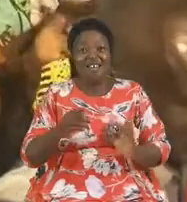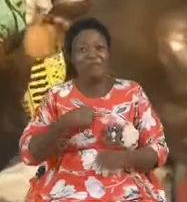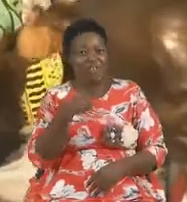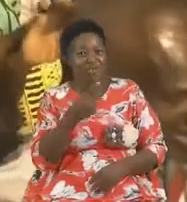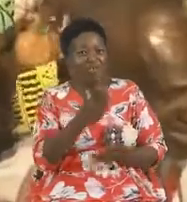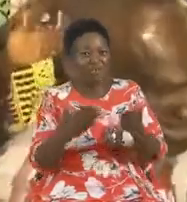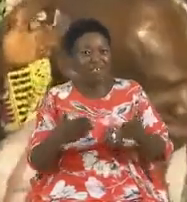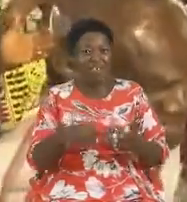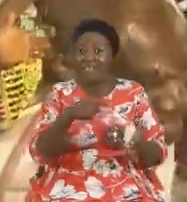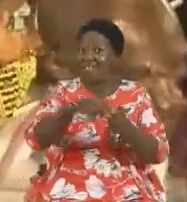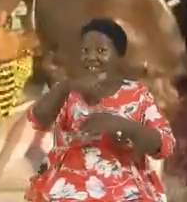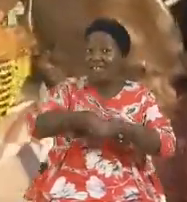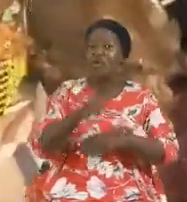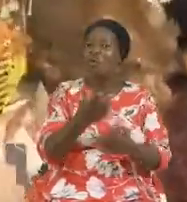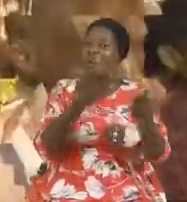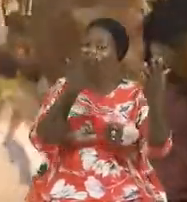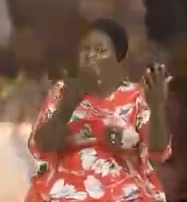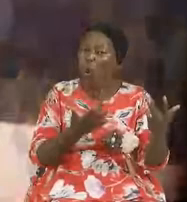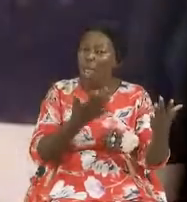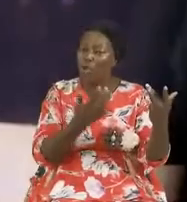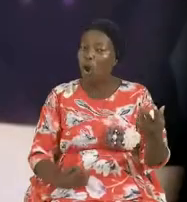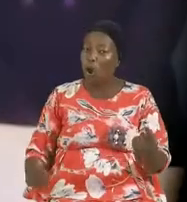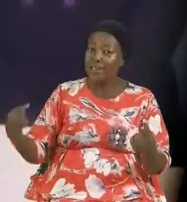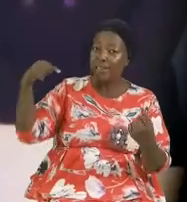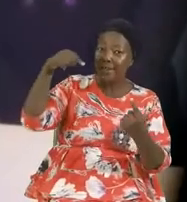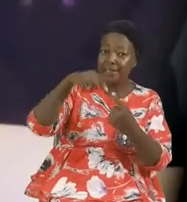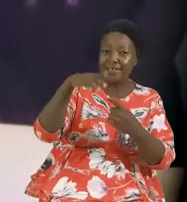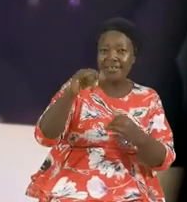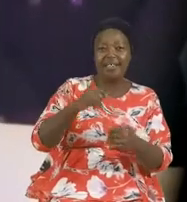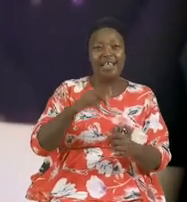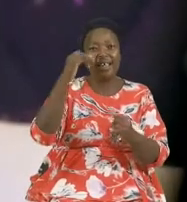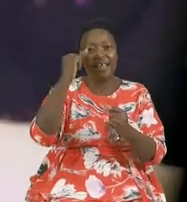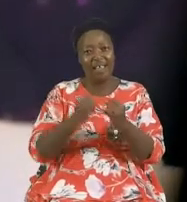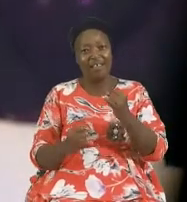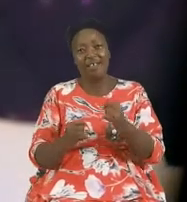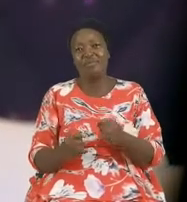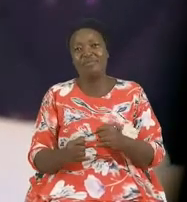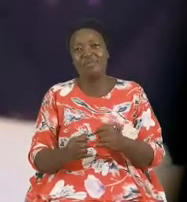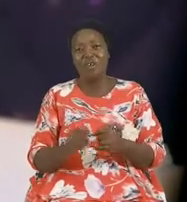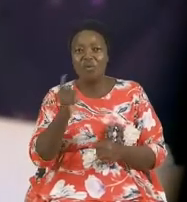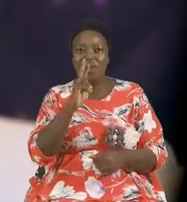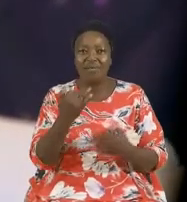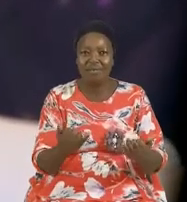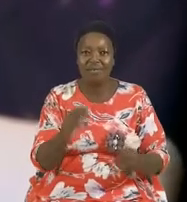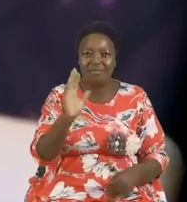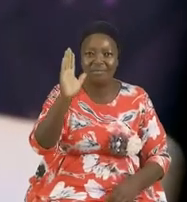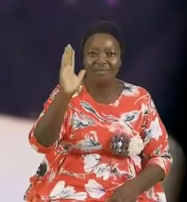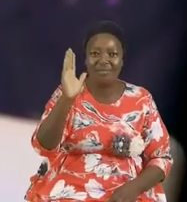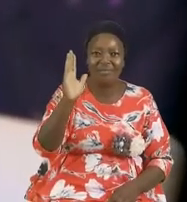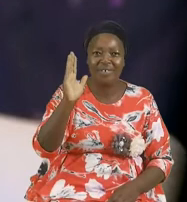And tonight, let me tell you something. Tonight, you wait until the very